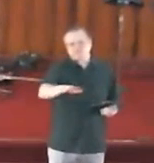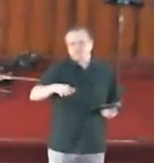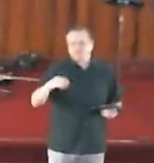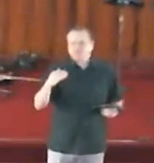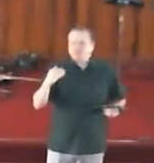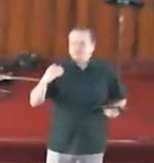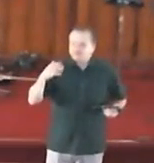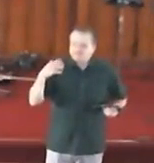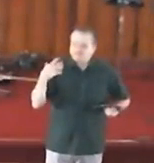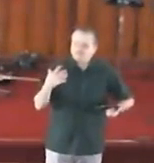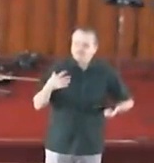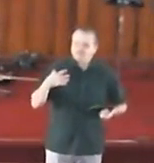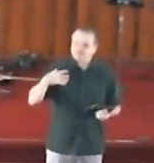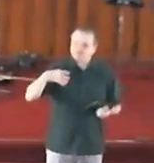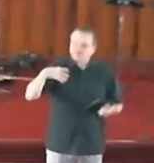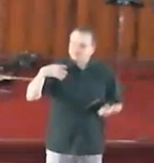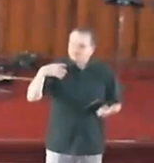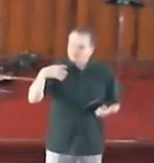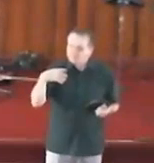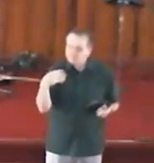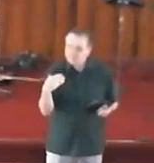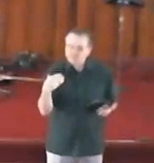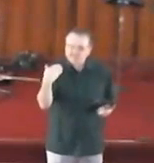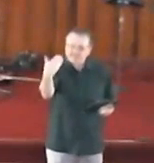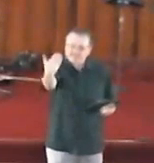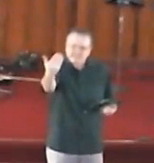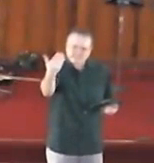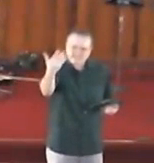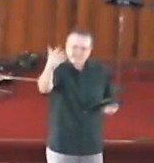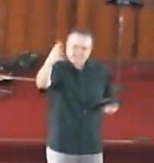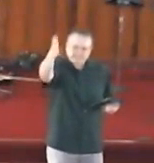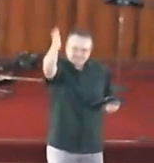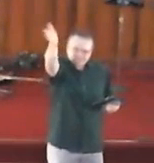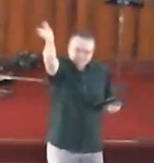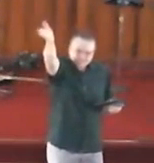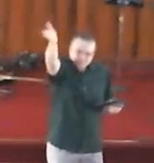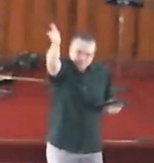En esos tiempos el bautismo era, bueno, yo estoy bautizado